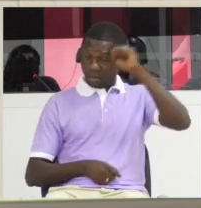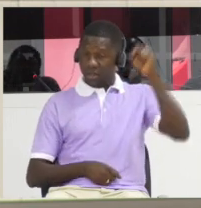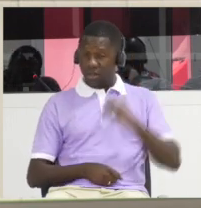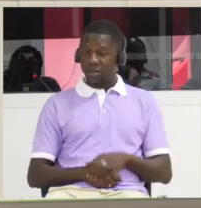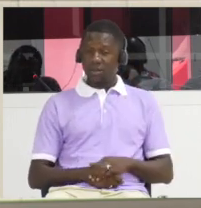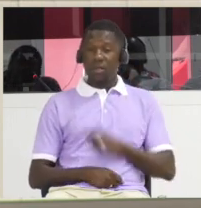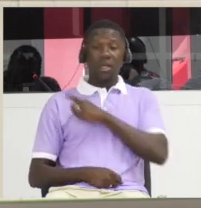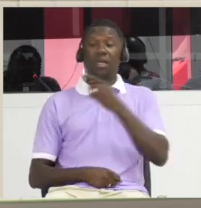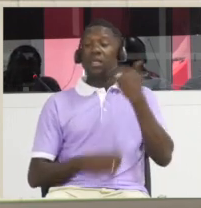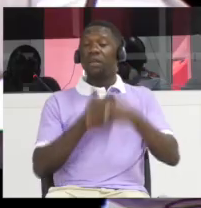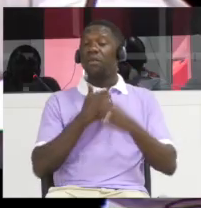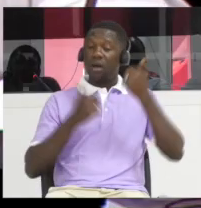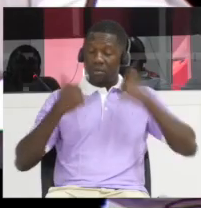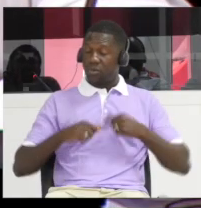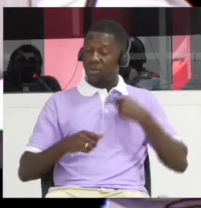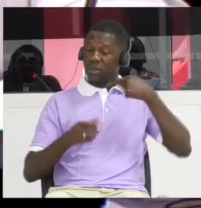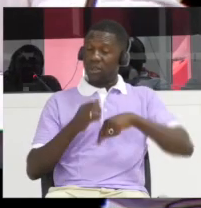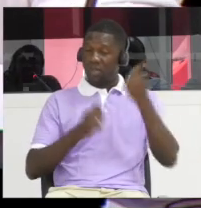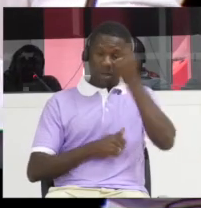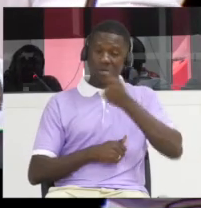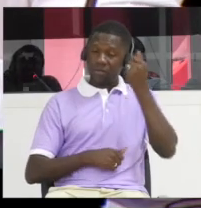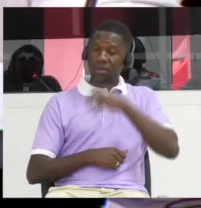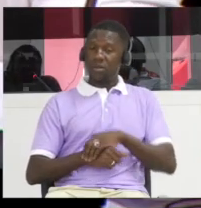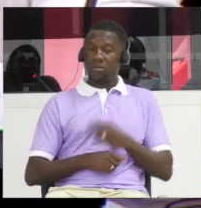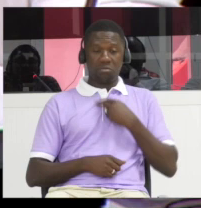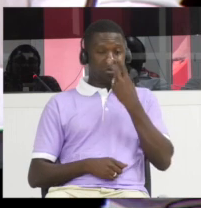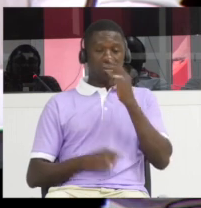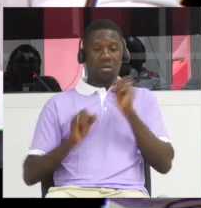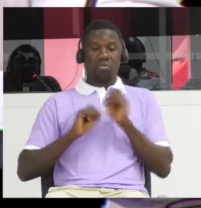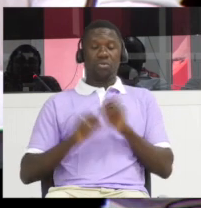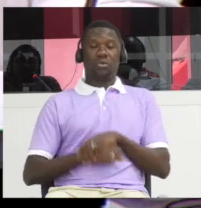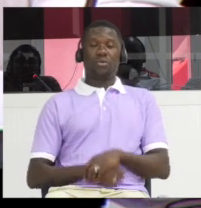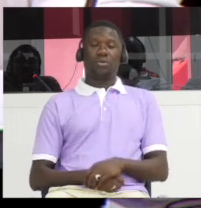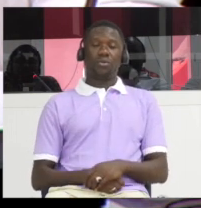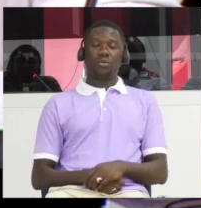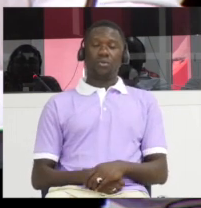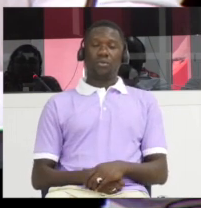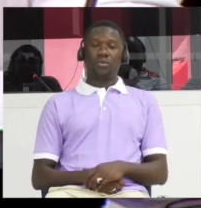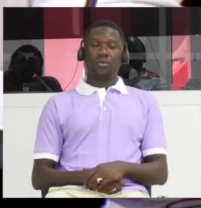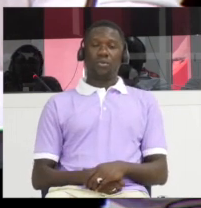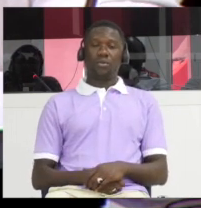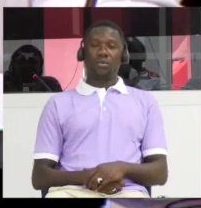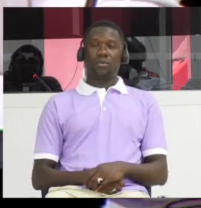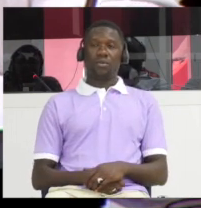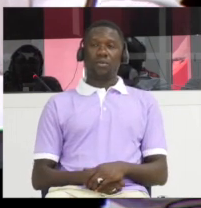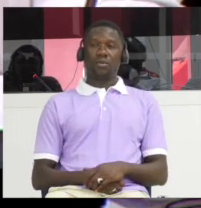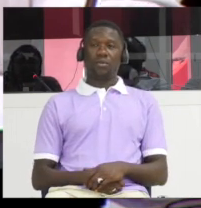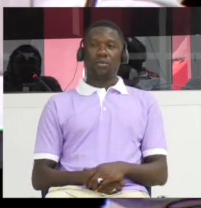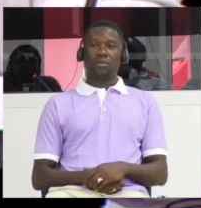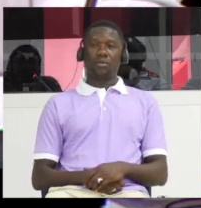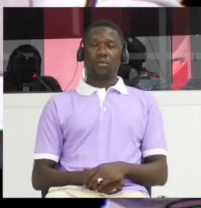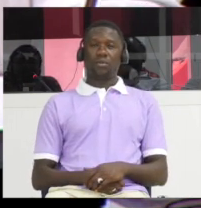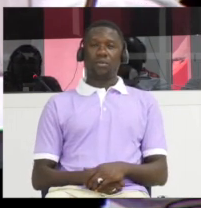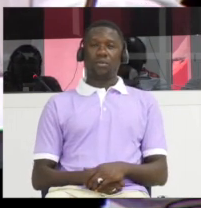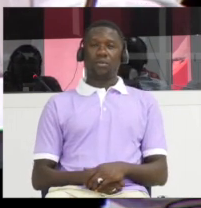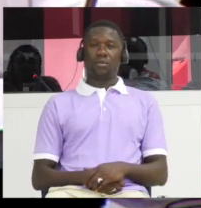We have the second theory that Bakary Dabo was disgruntled